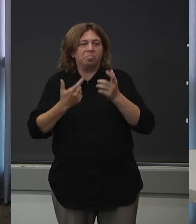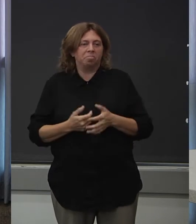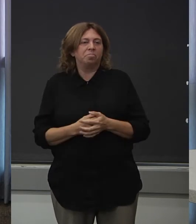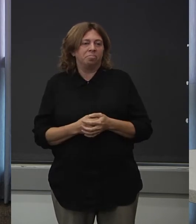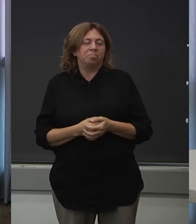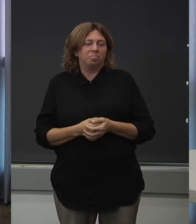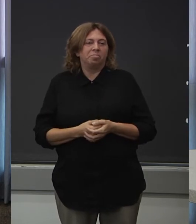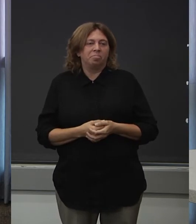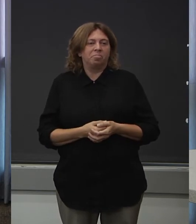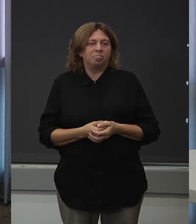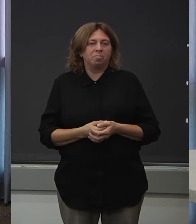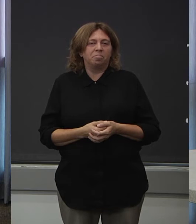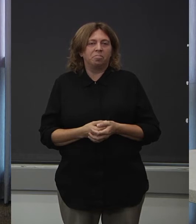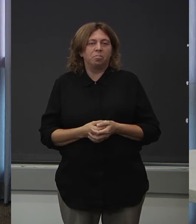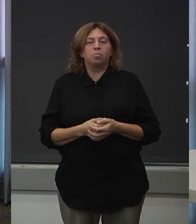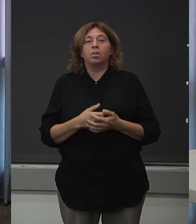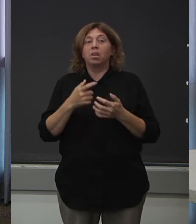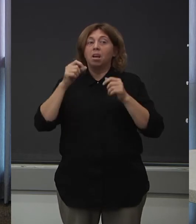on.